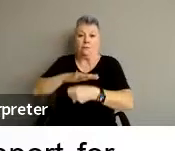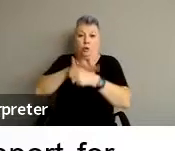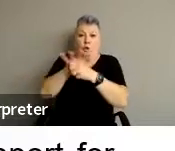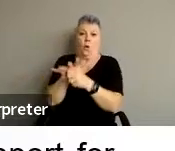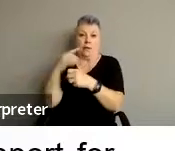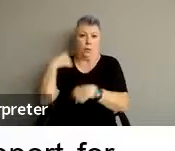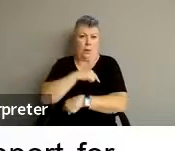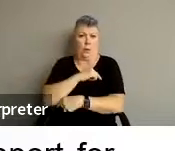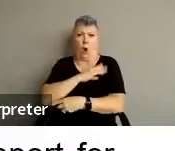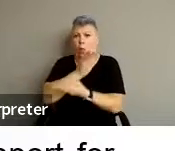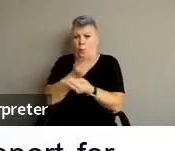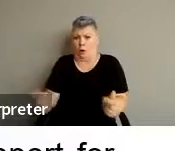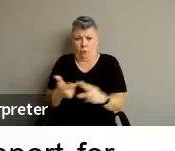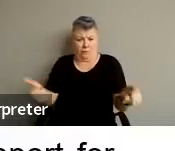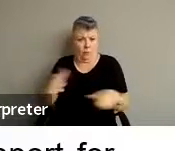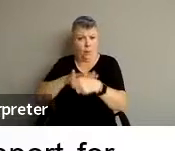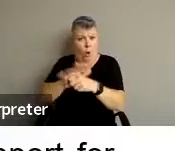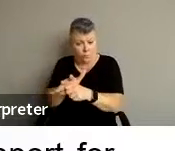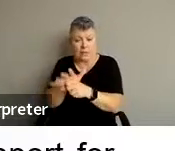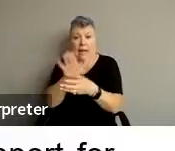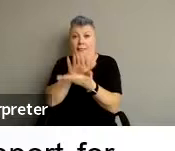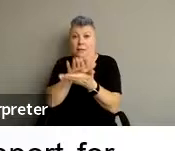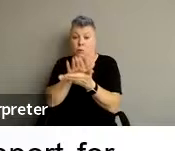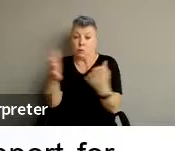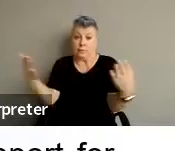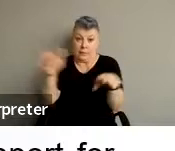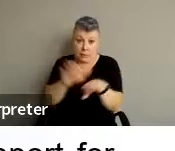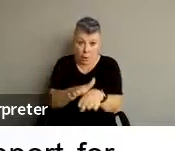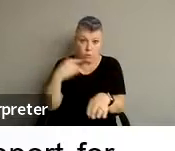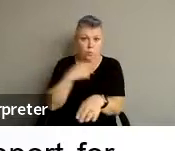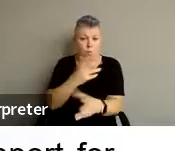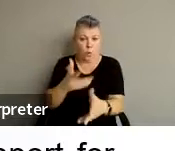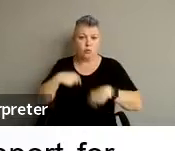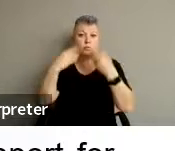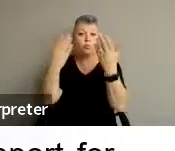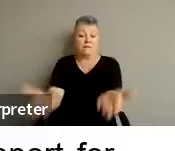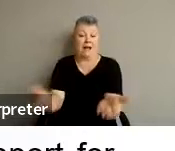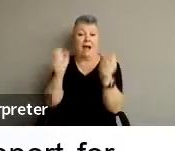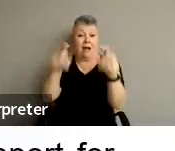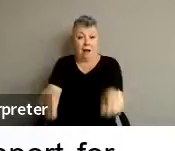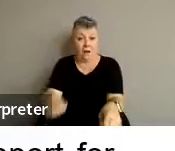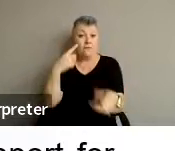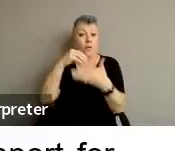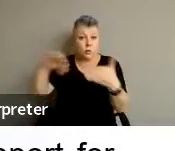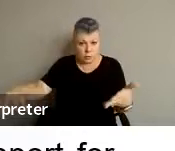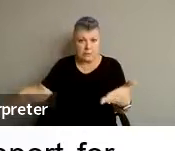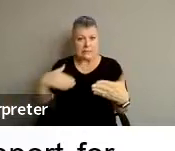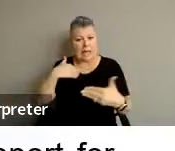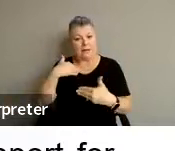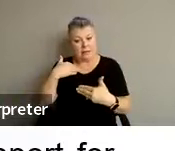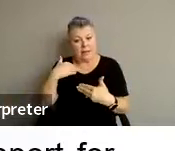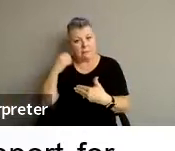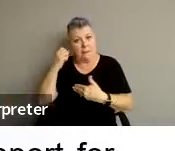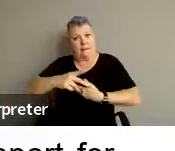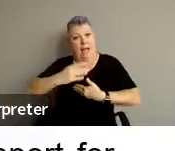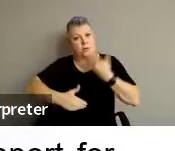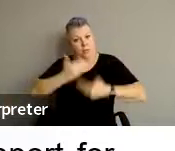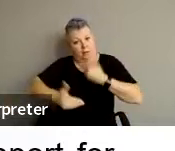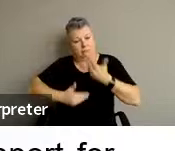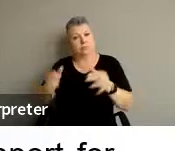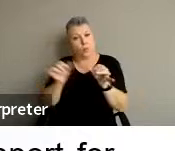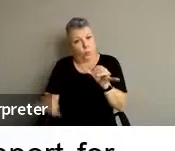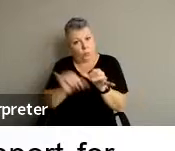from the schools being closed. We wanted to provide an opportunity for our students to get back into school, get into the routines, and kind of continue